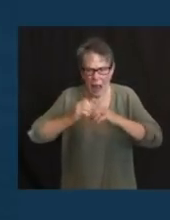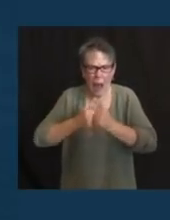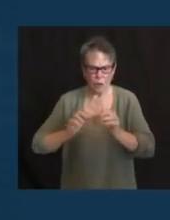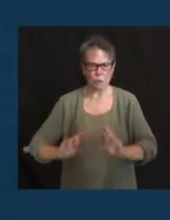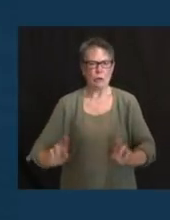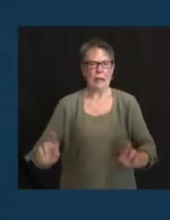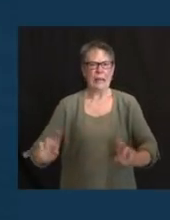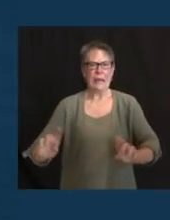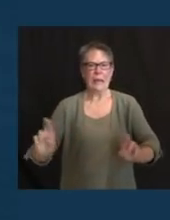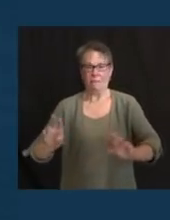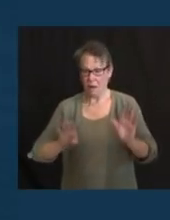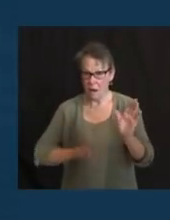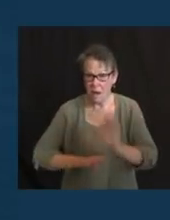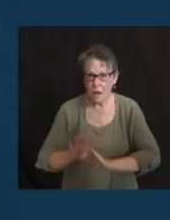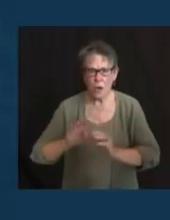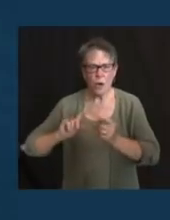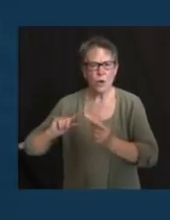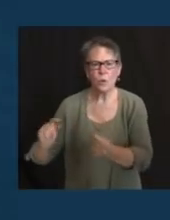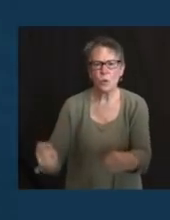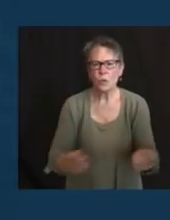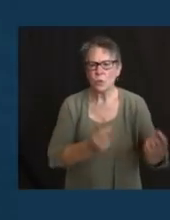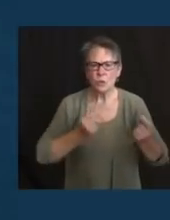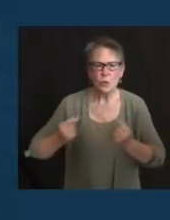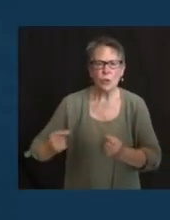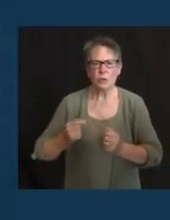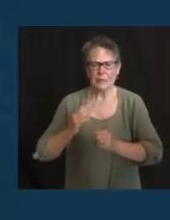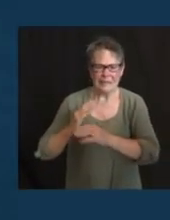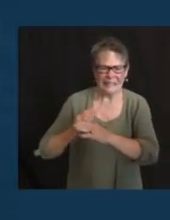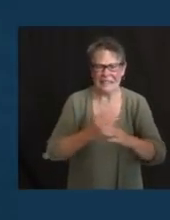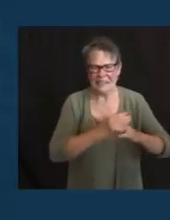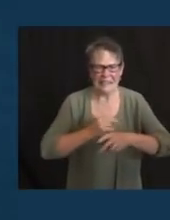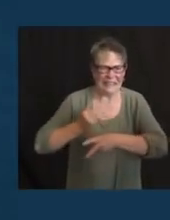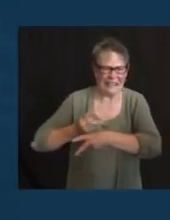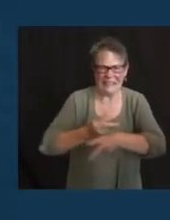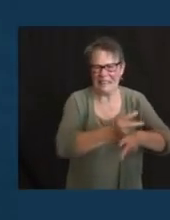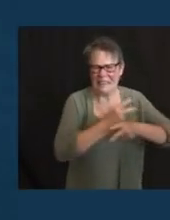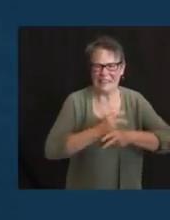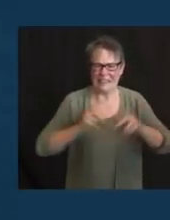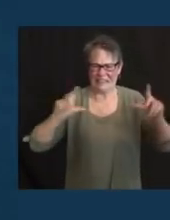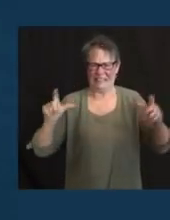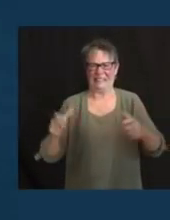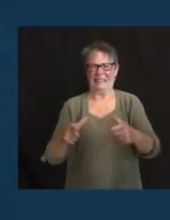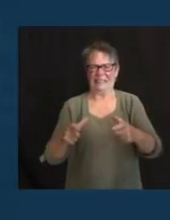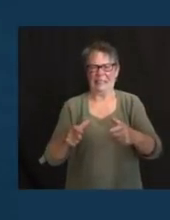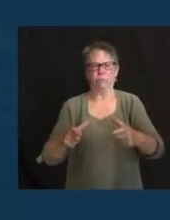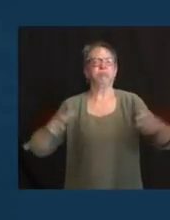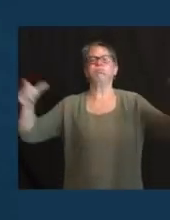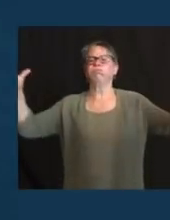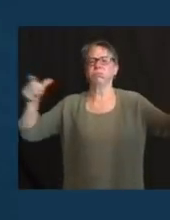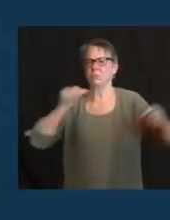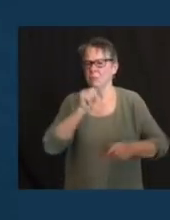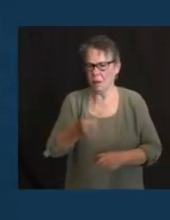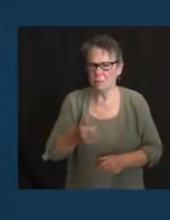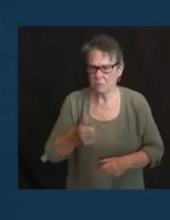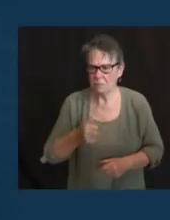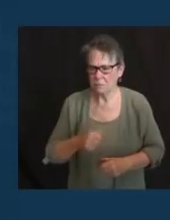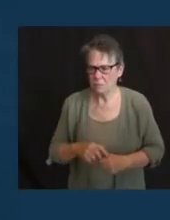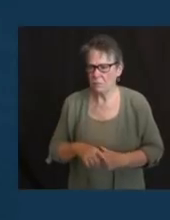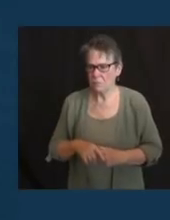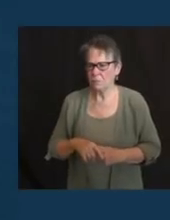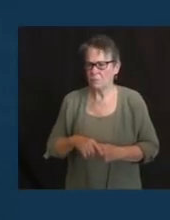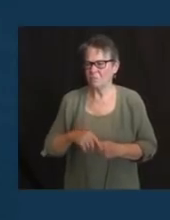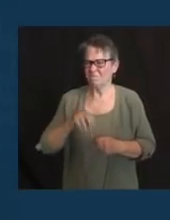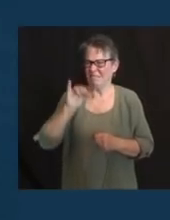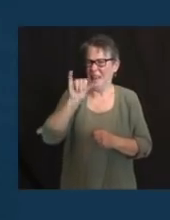Moreover, our contact tracing program is meant to supplement and further support the great work of our local health departments. We have